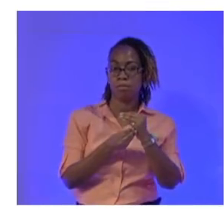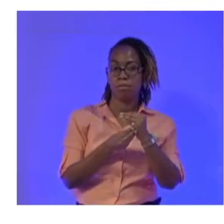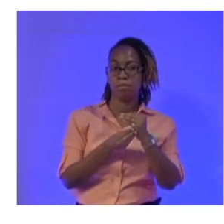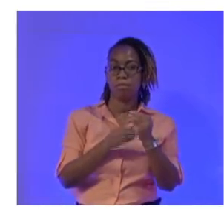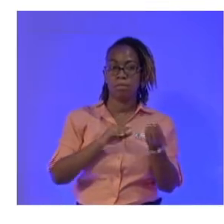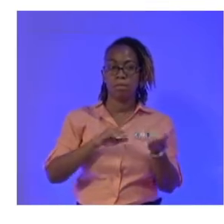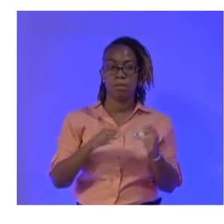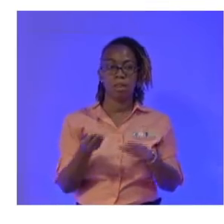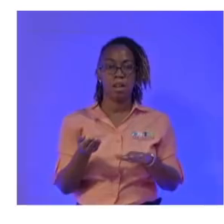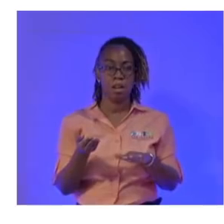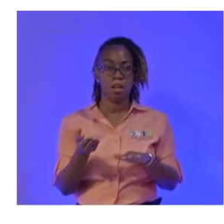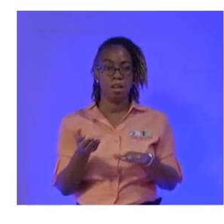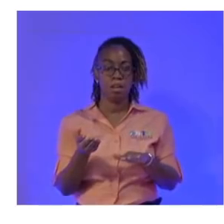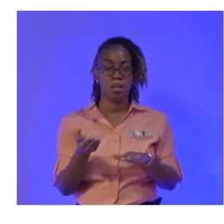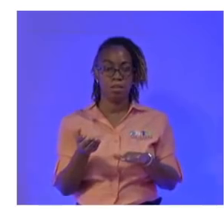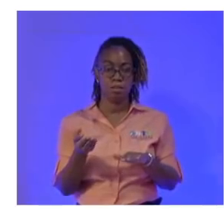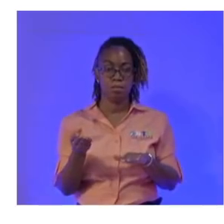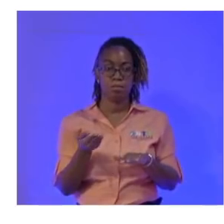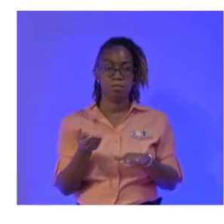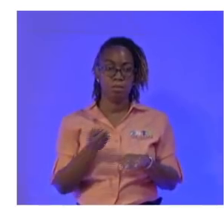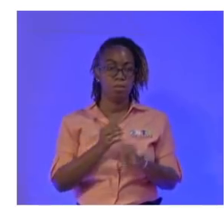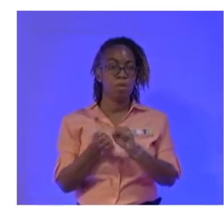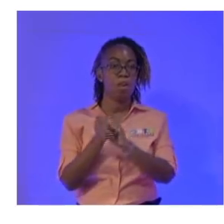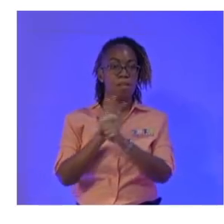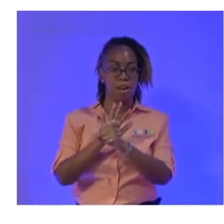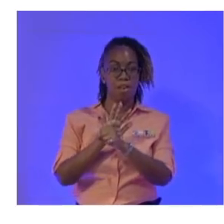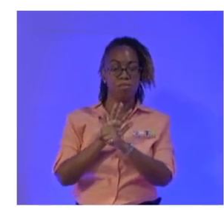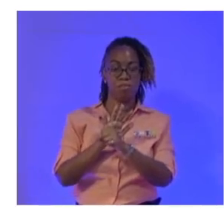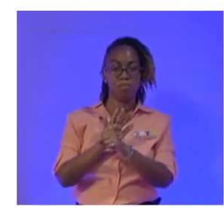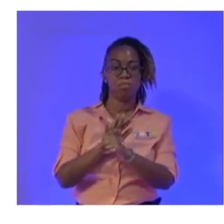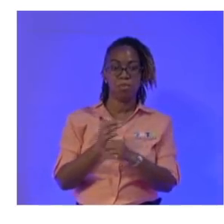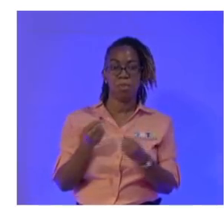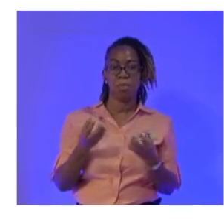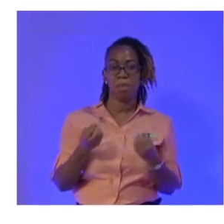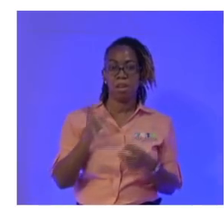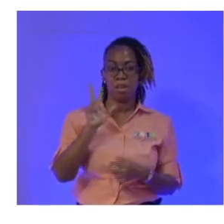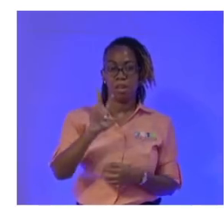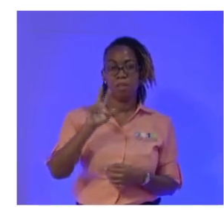of persons who have succumbed to COVID-19 to